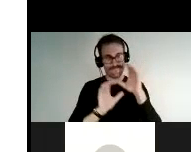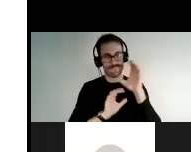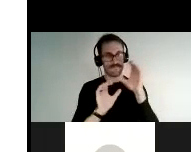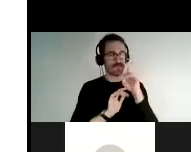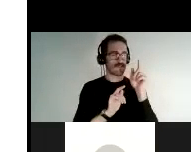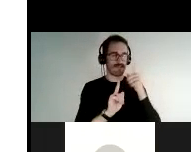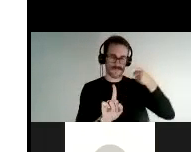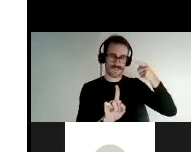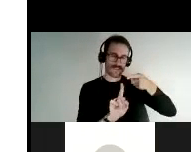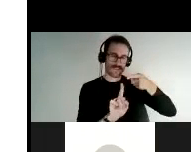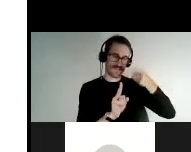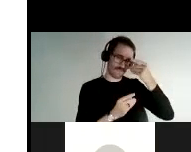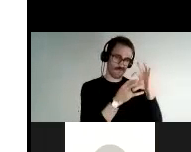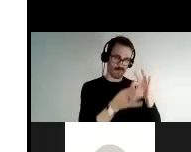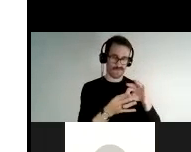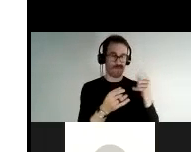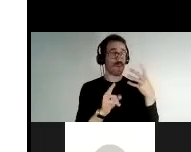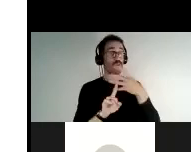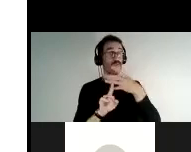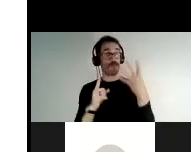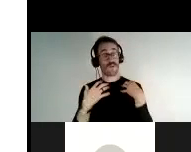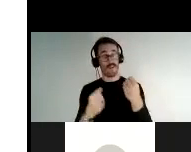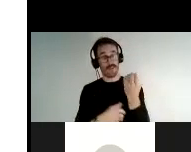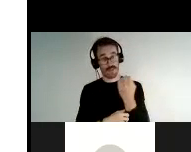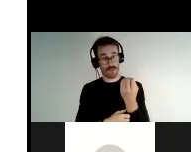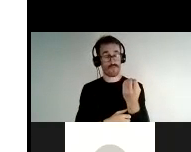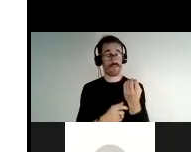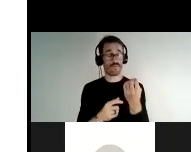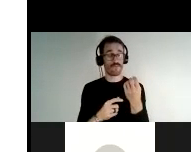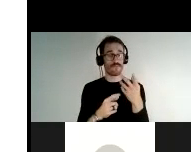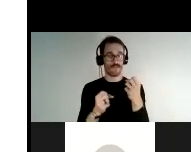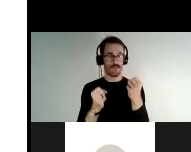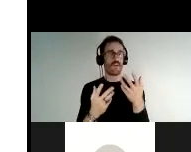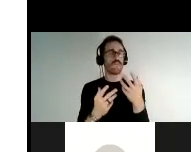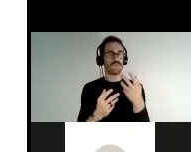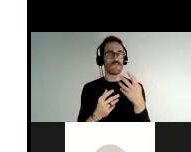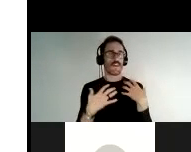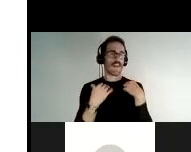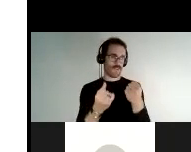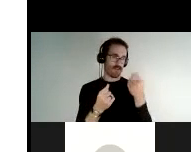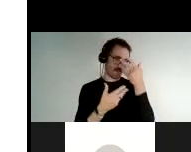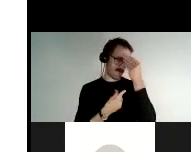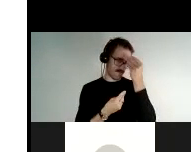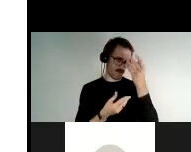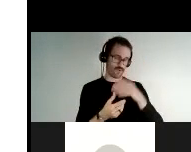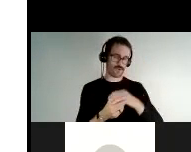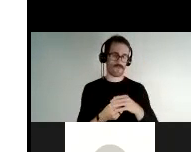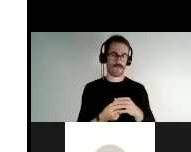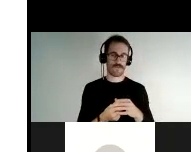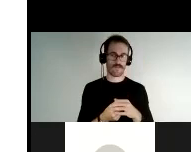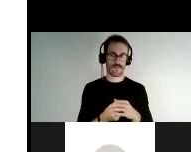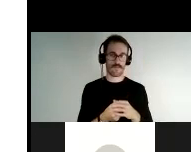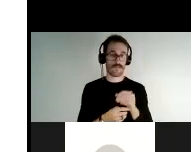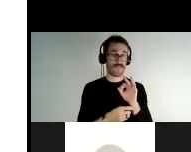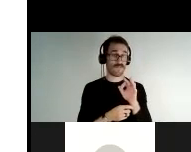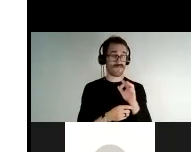specific information. Rainbow Health Ontario provides a lot of health-related information. If you're concerned about a